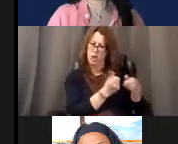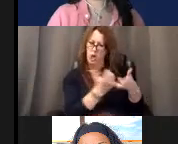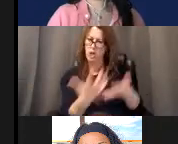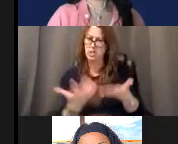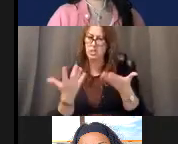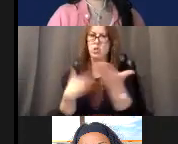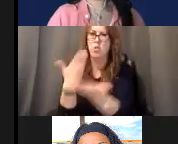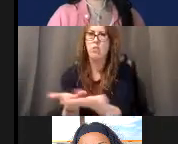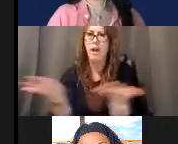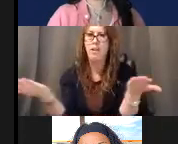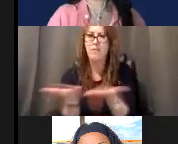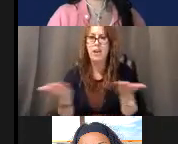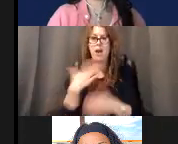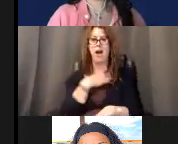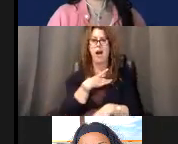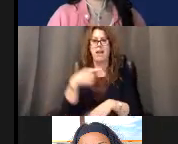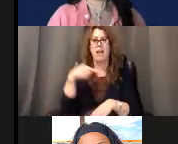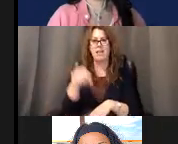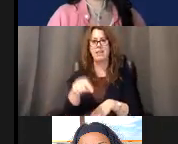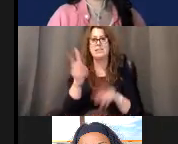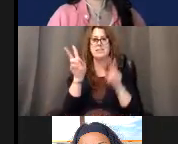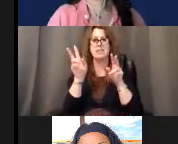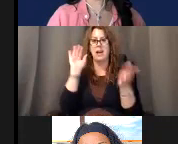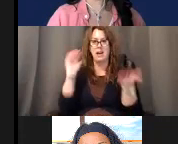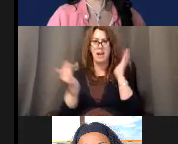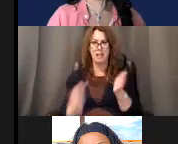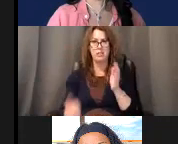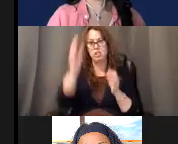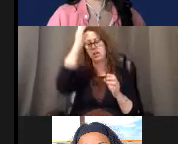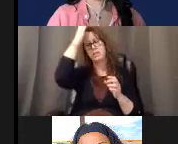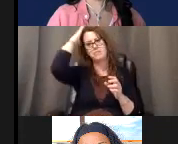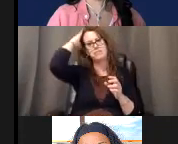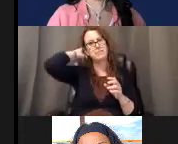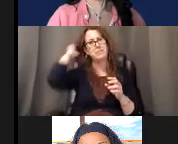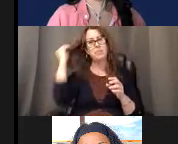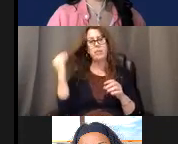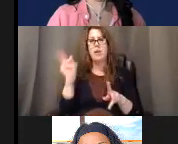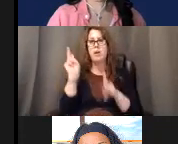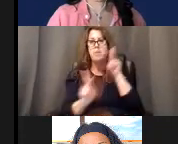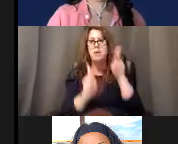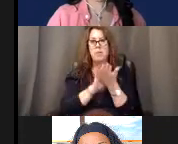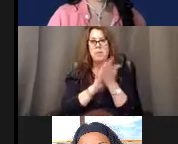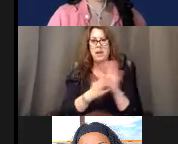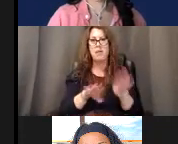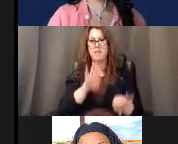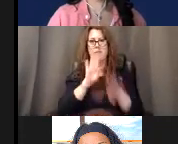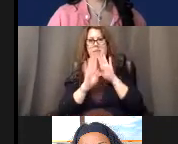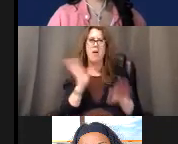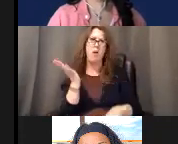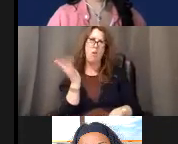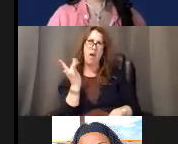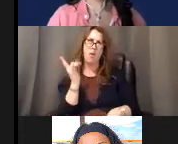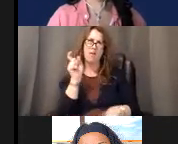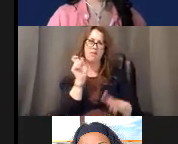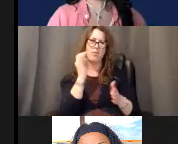so hopefully I can't see y'all, but you'll like it. Because there's this thing, people get real frustrated with, why do we gotta know what that was? When that was